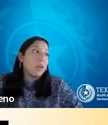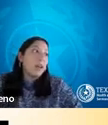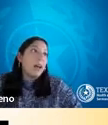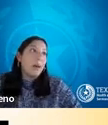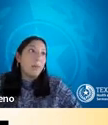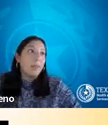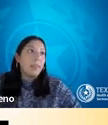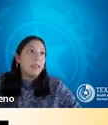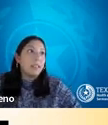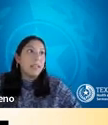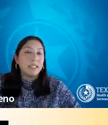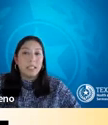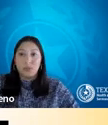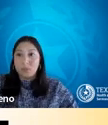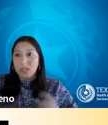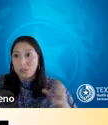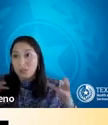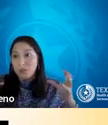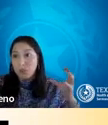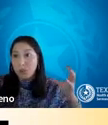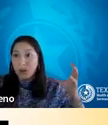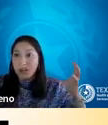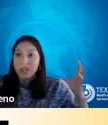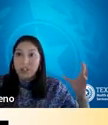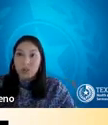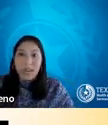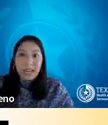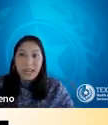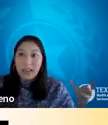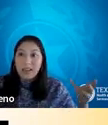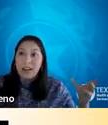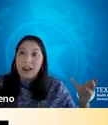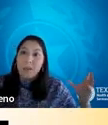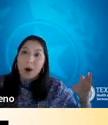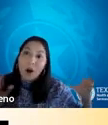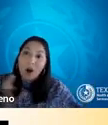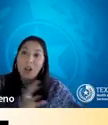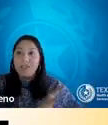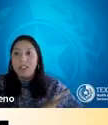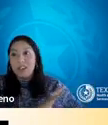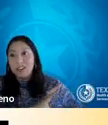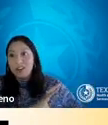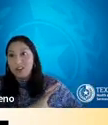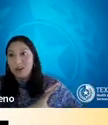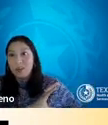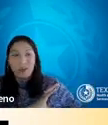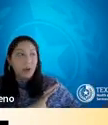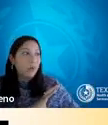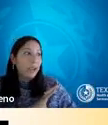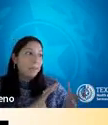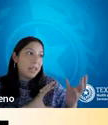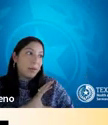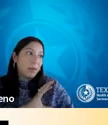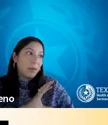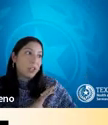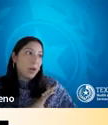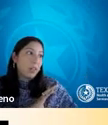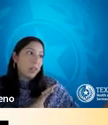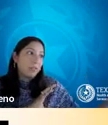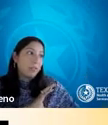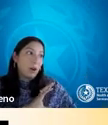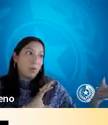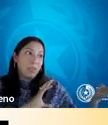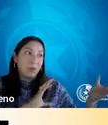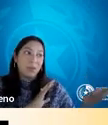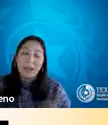so this entity is responsible for training all of the other programs that we've talked